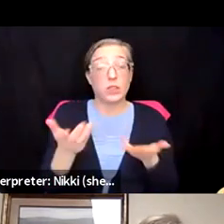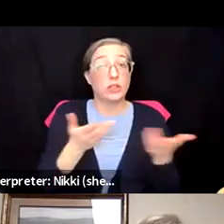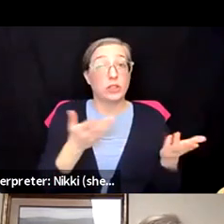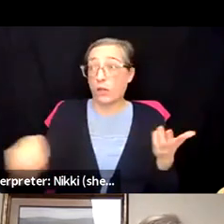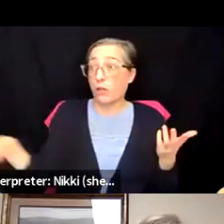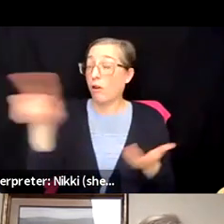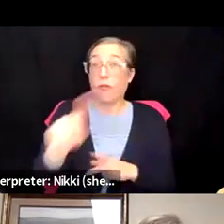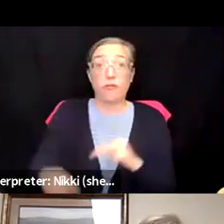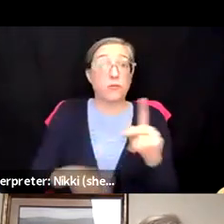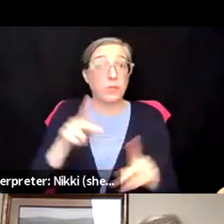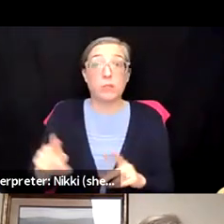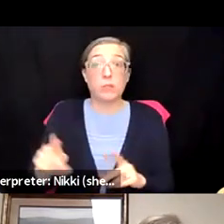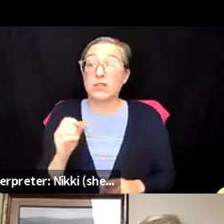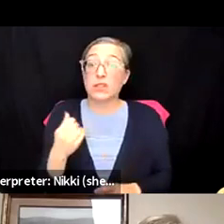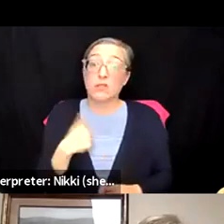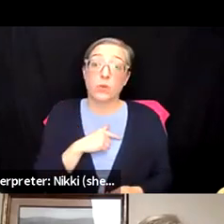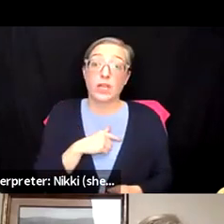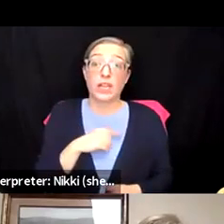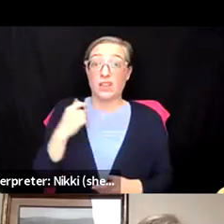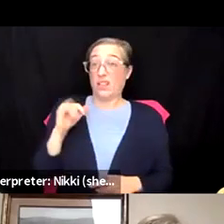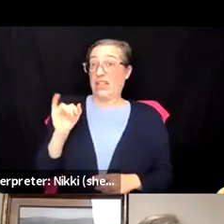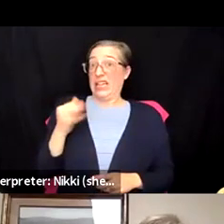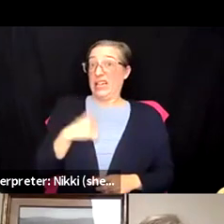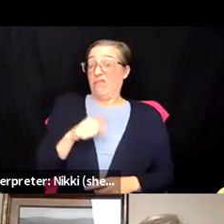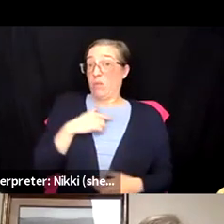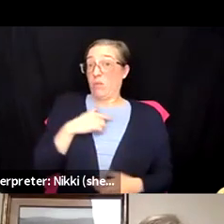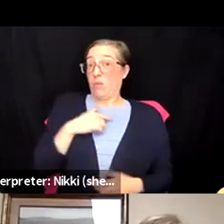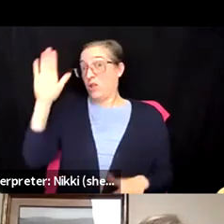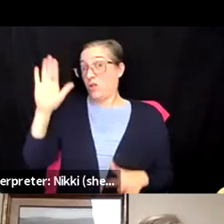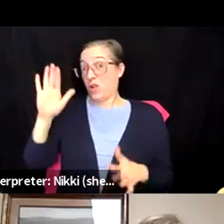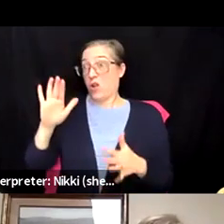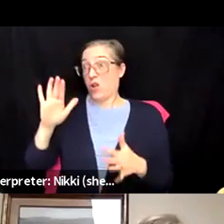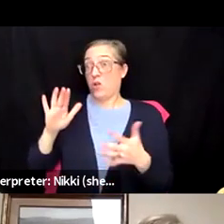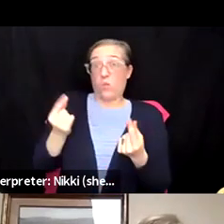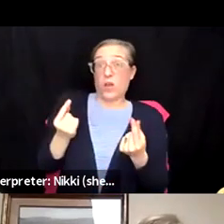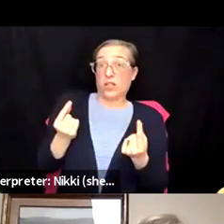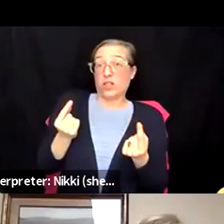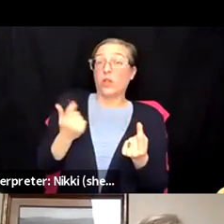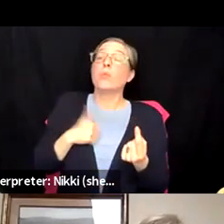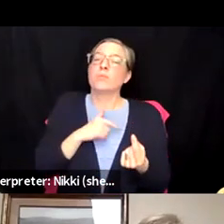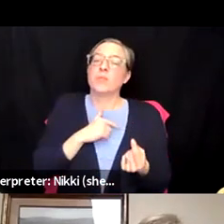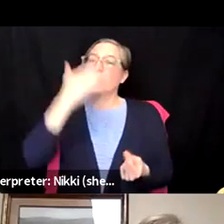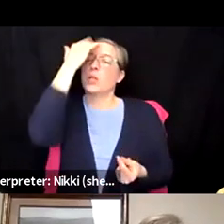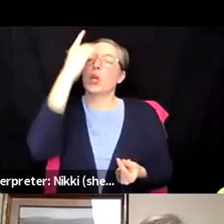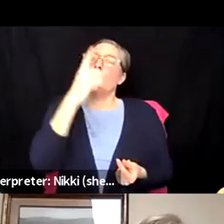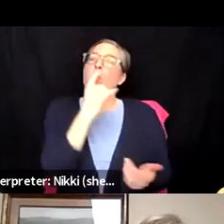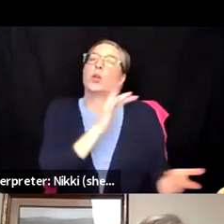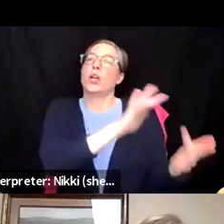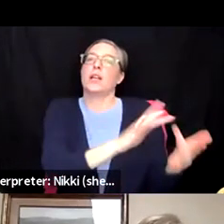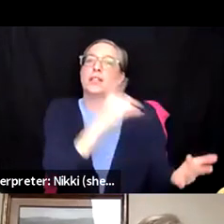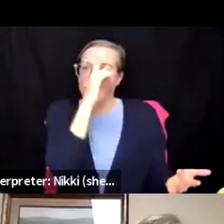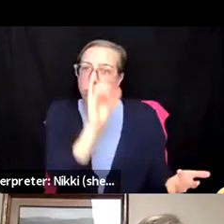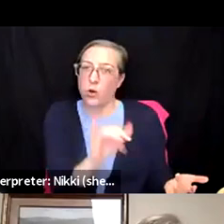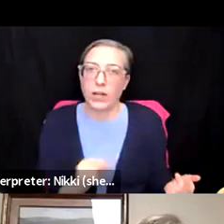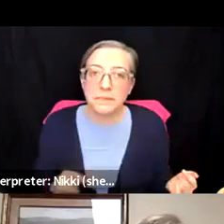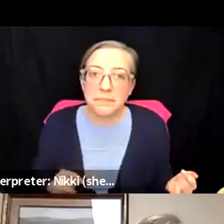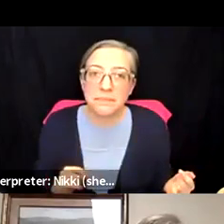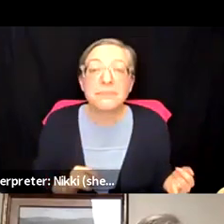we can pretty much, if we don't know how to handle a problem, we usually know who to call. I should add